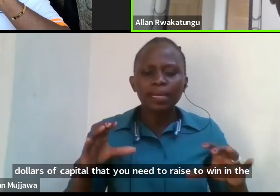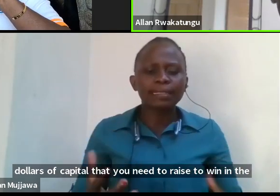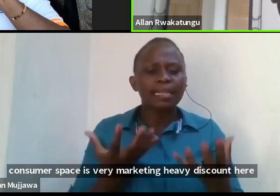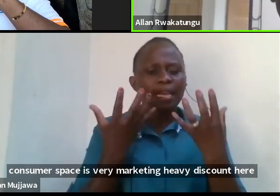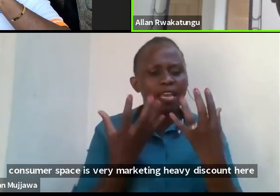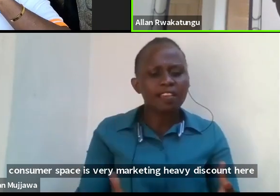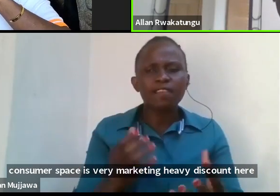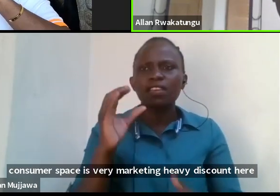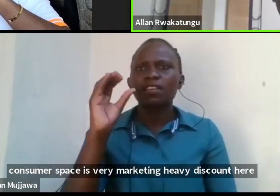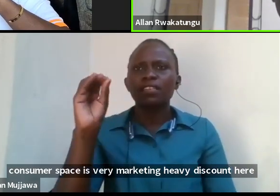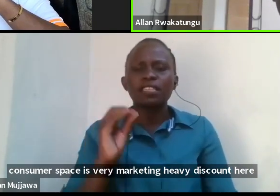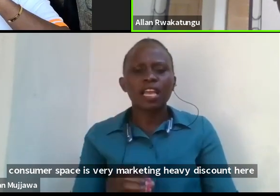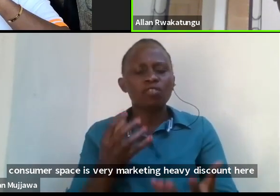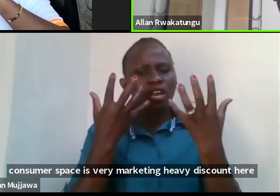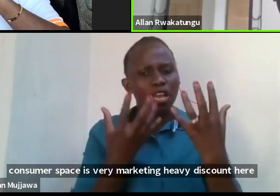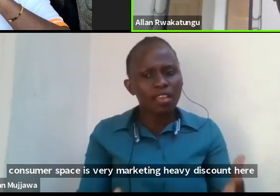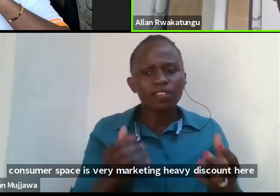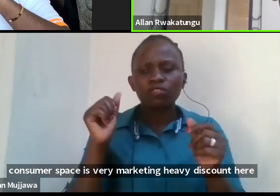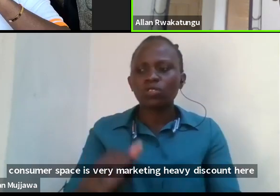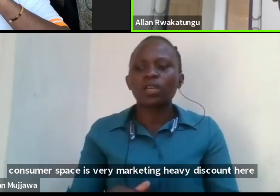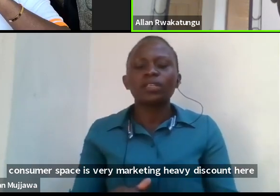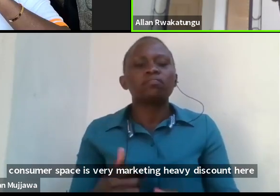heavy, in order for you to get